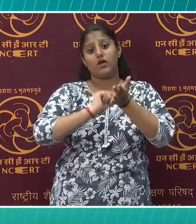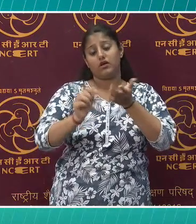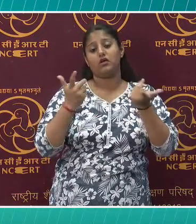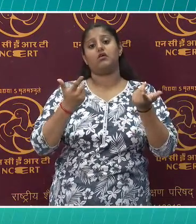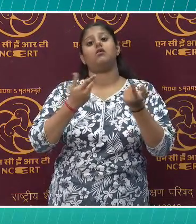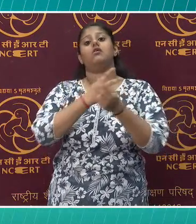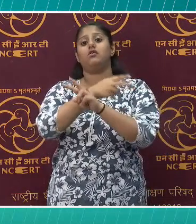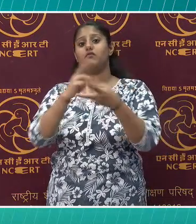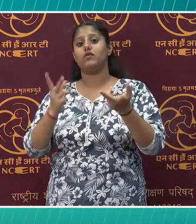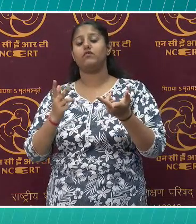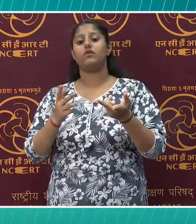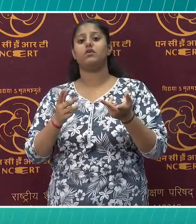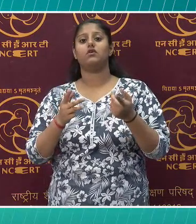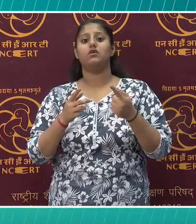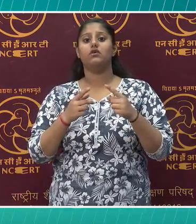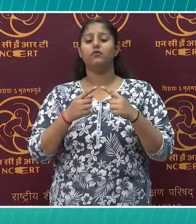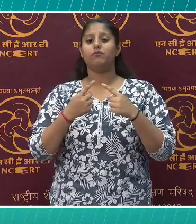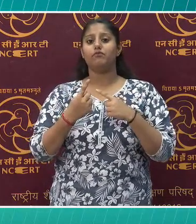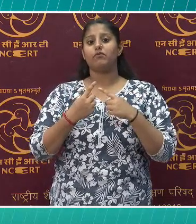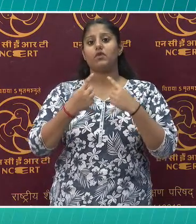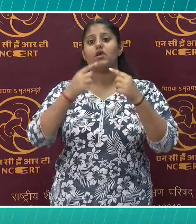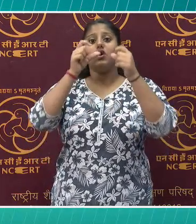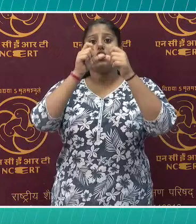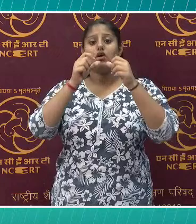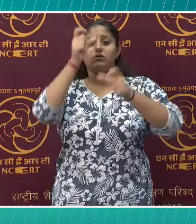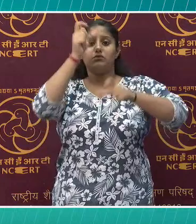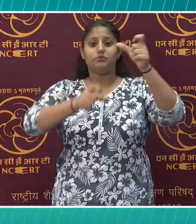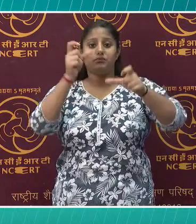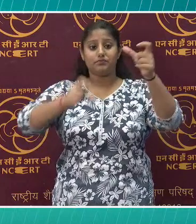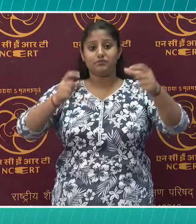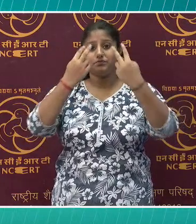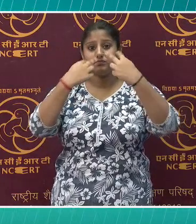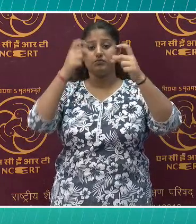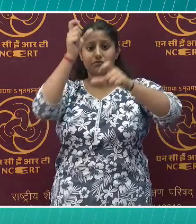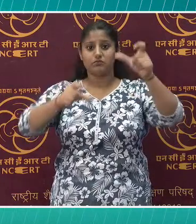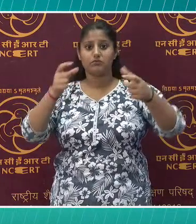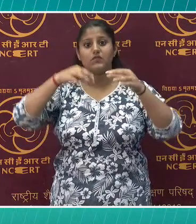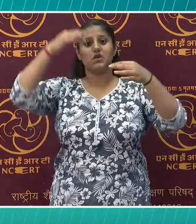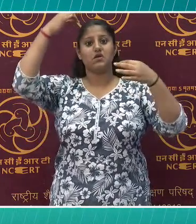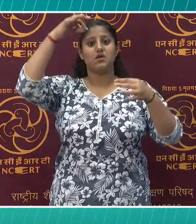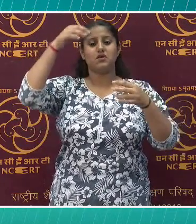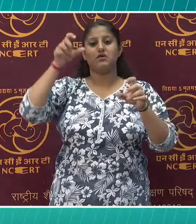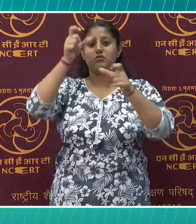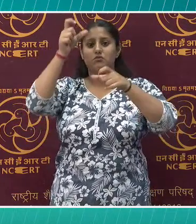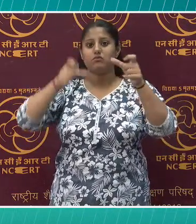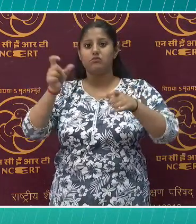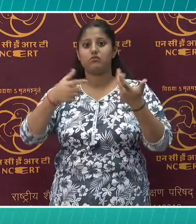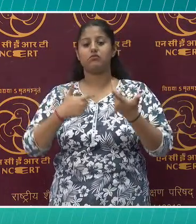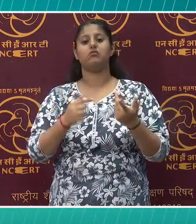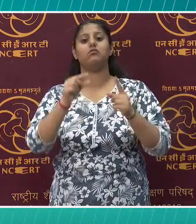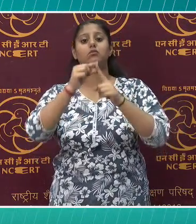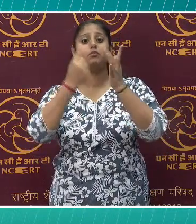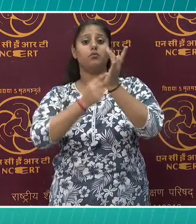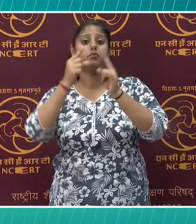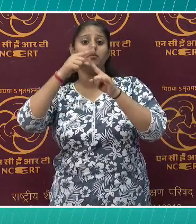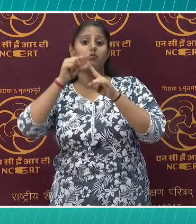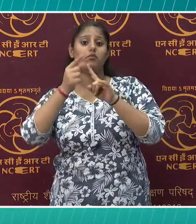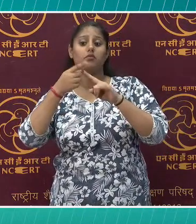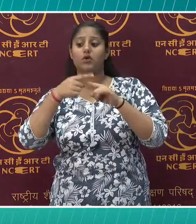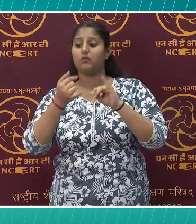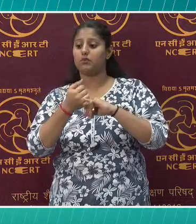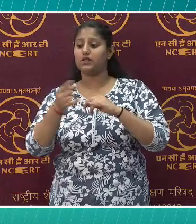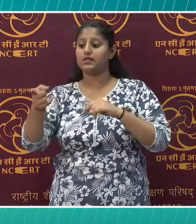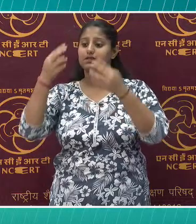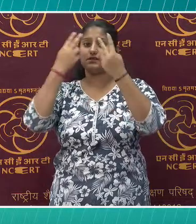then talking to the audience with a puppet. All that is a part of theatre. So these are certain puppets